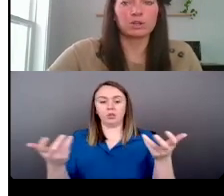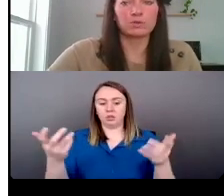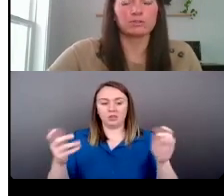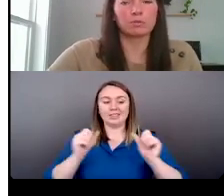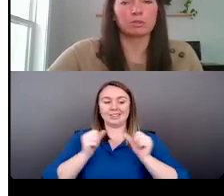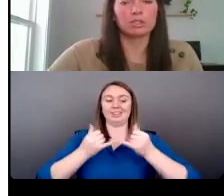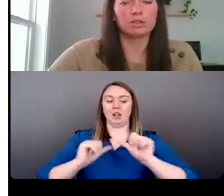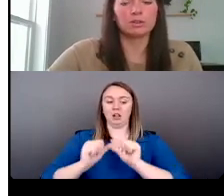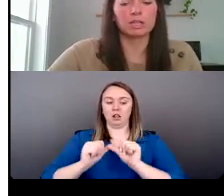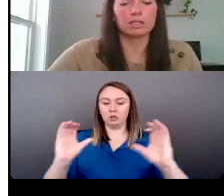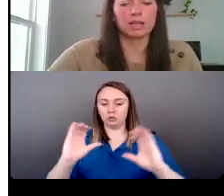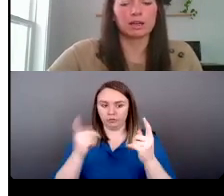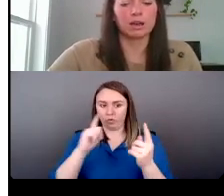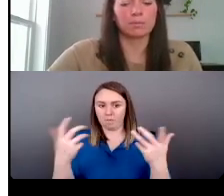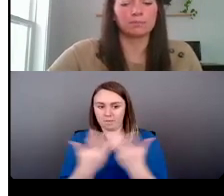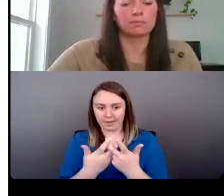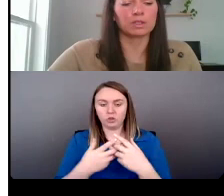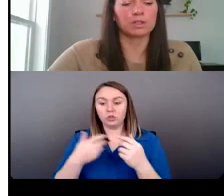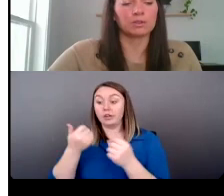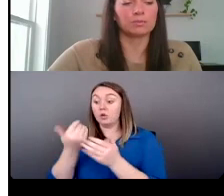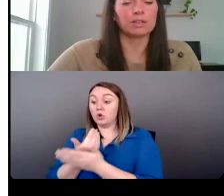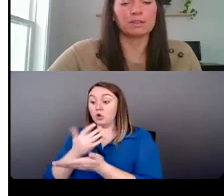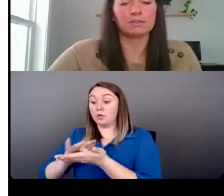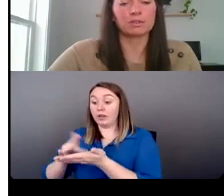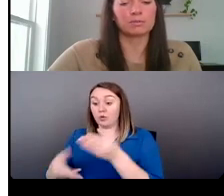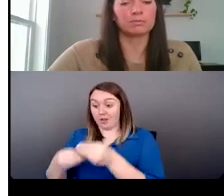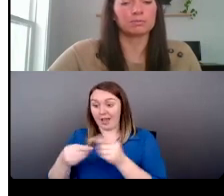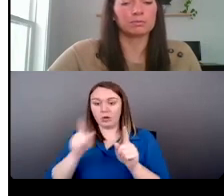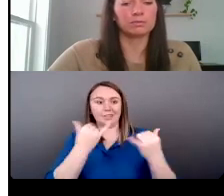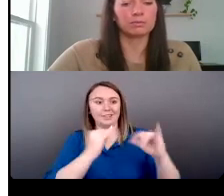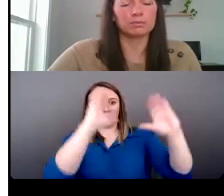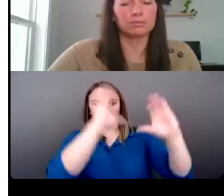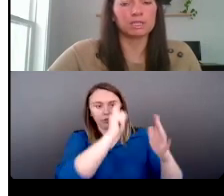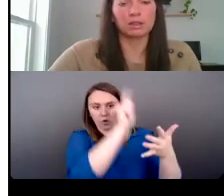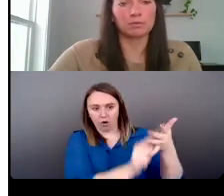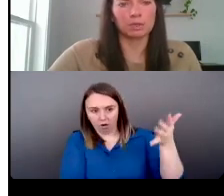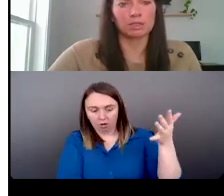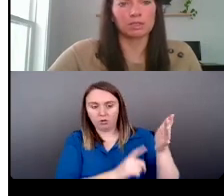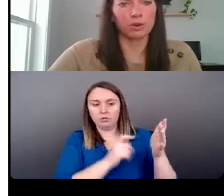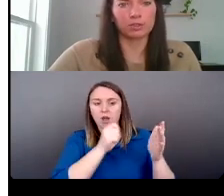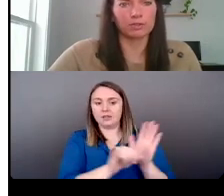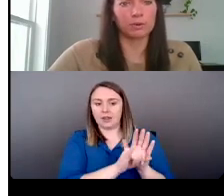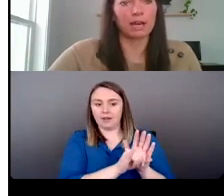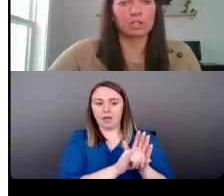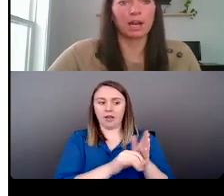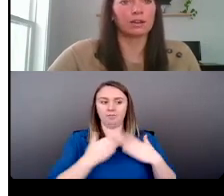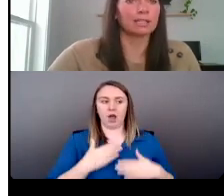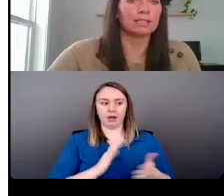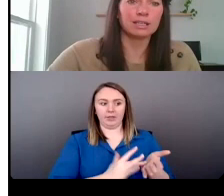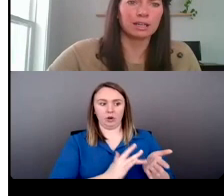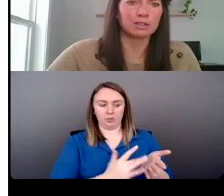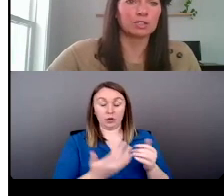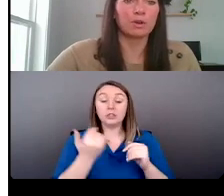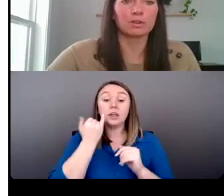to note for family too is that, you know, even if your missing loved one is an adult, if you had a child